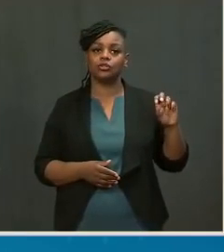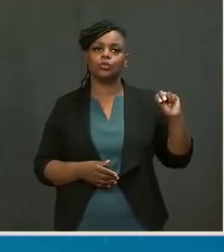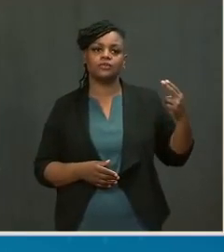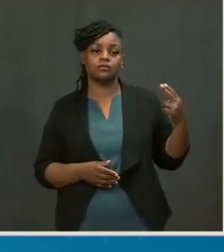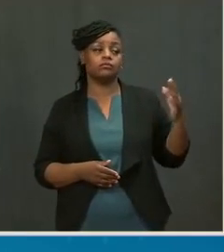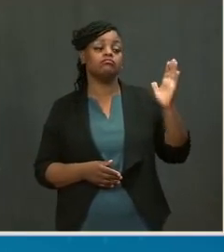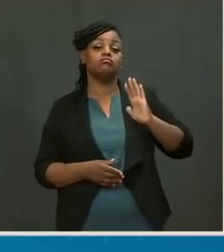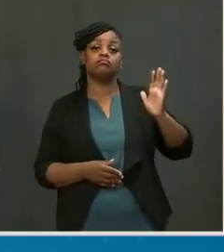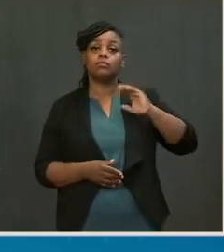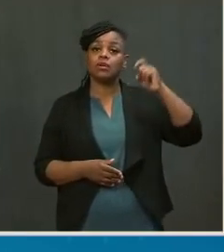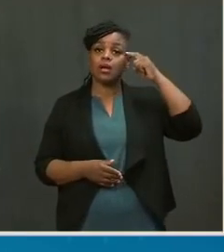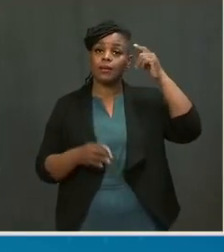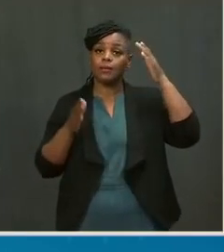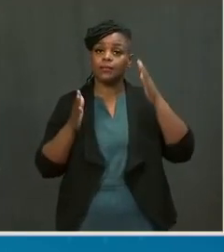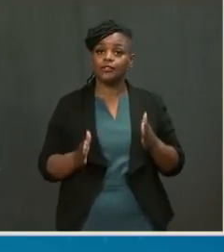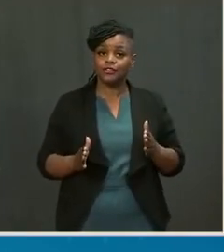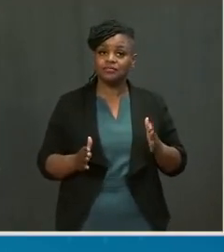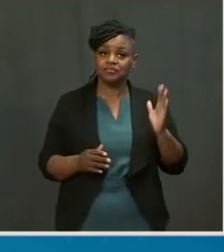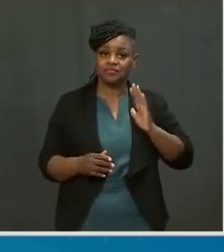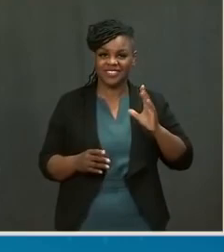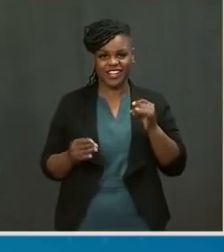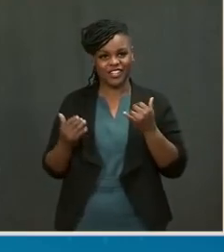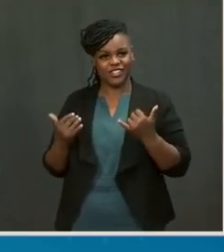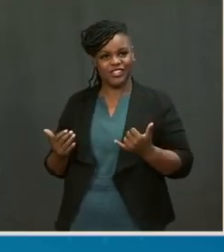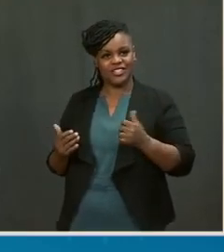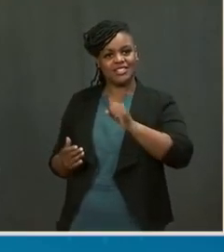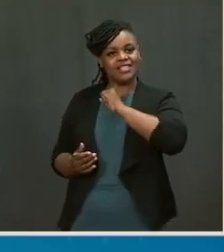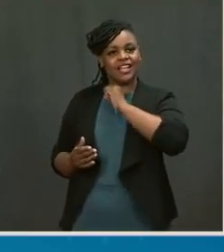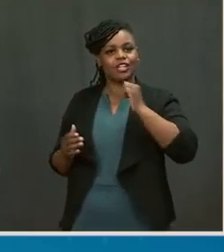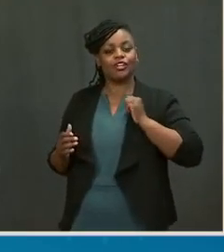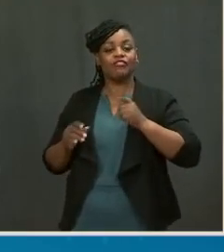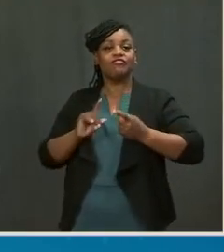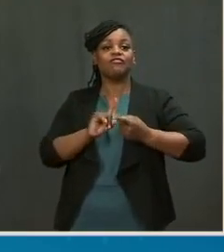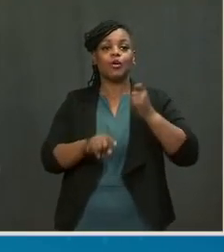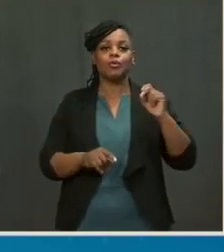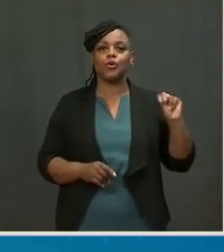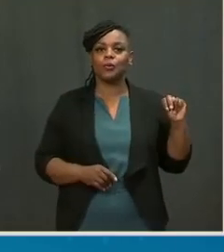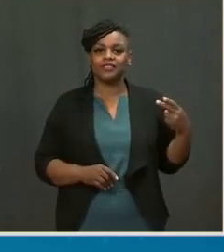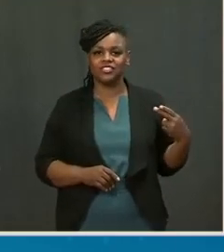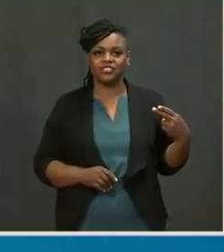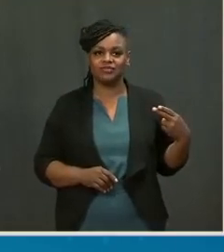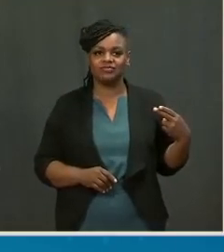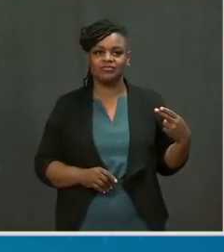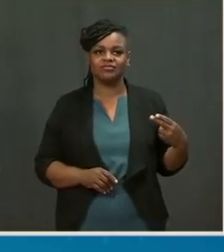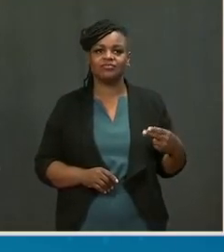of the current United States senators from New Hampshire, Jeanne Shaheen.